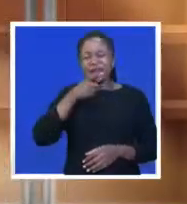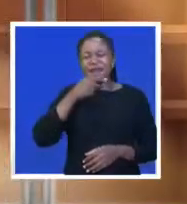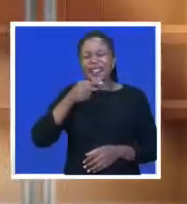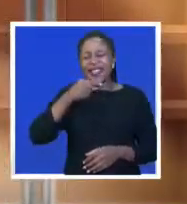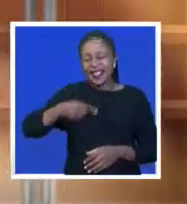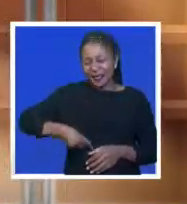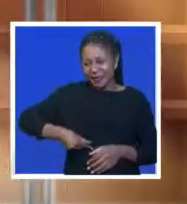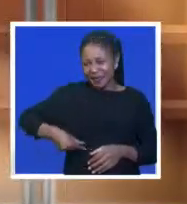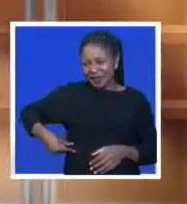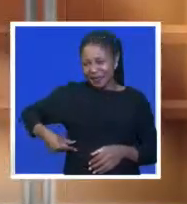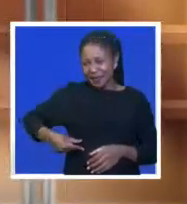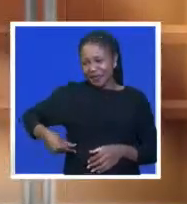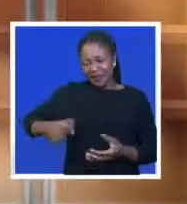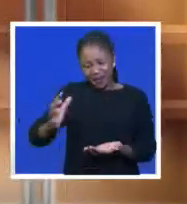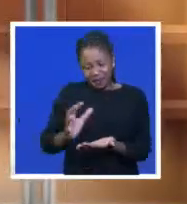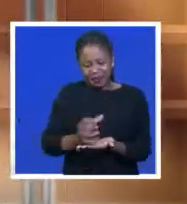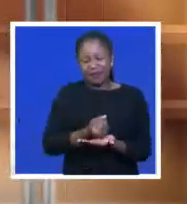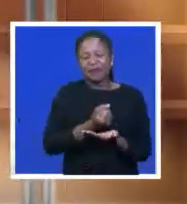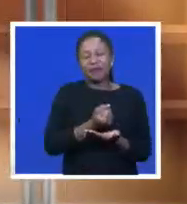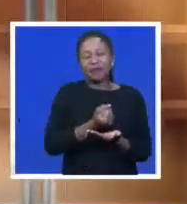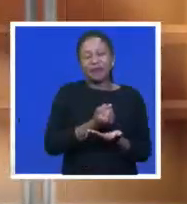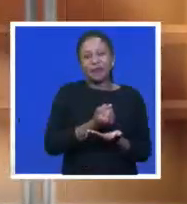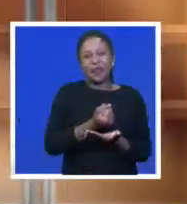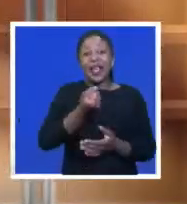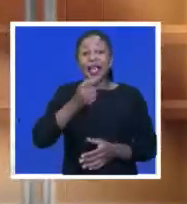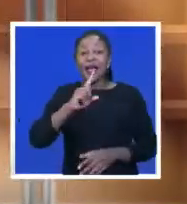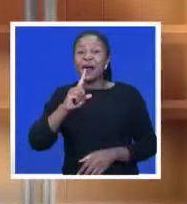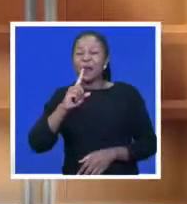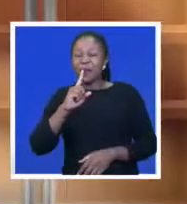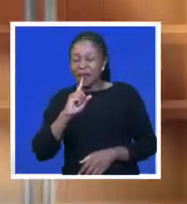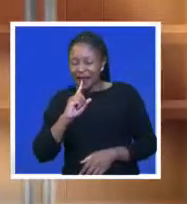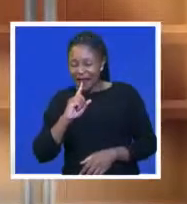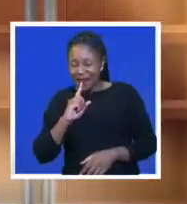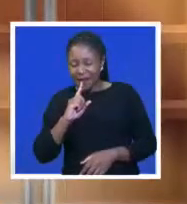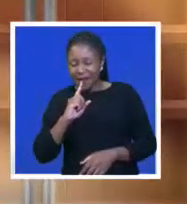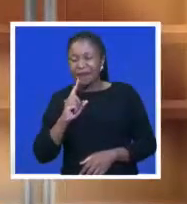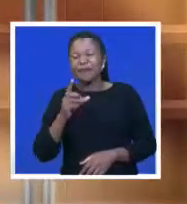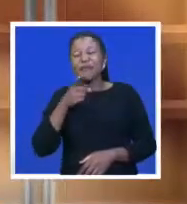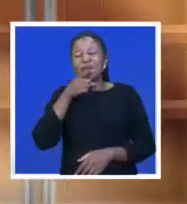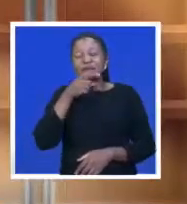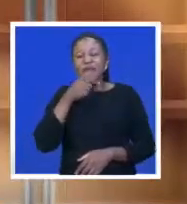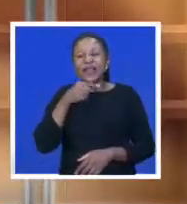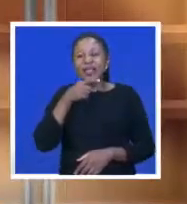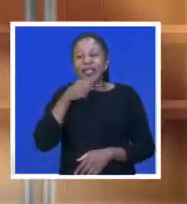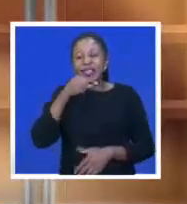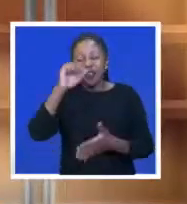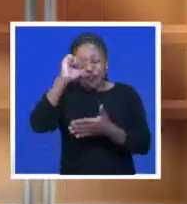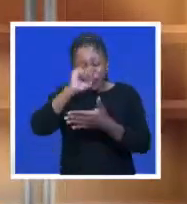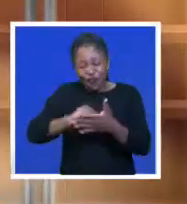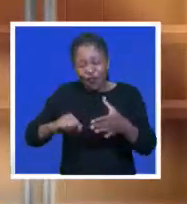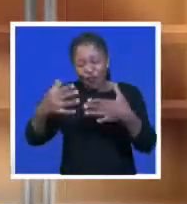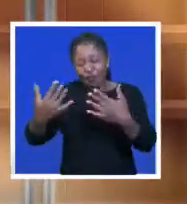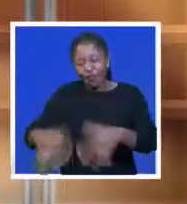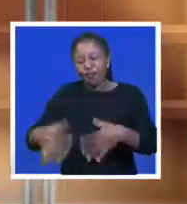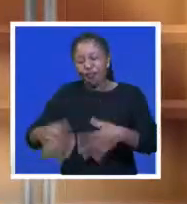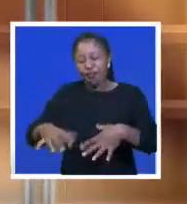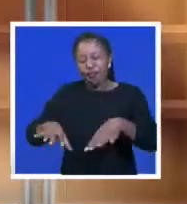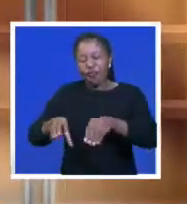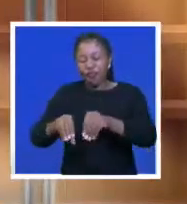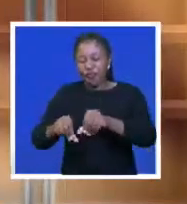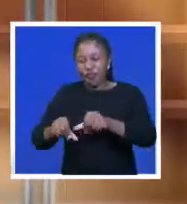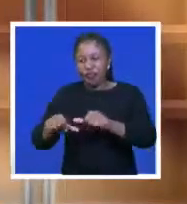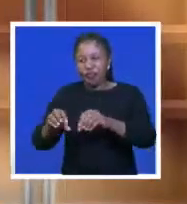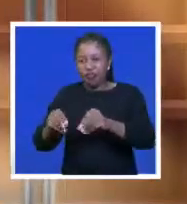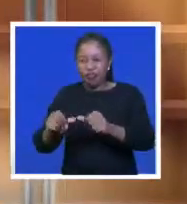made Adam from the dust and then breathed his life into him. We